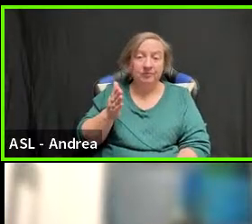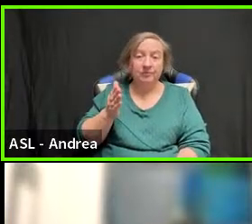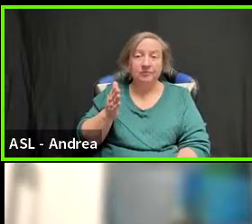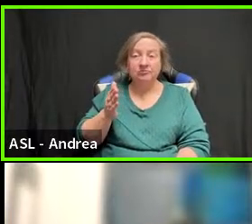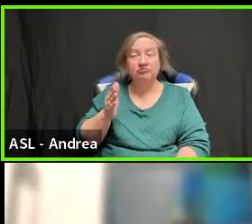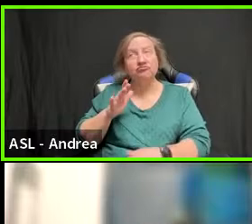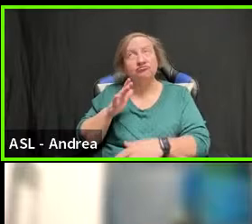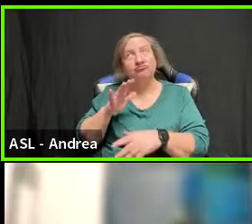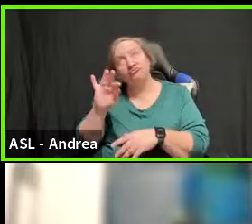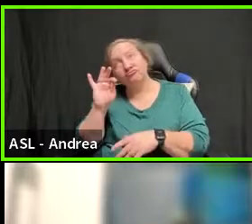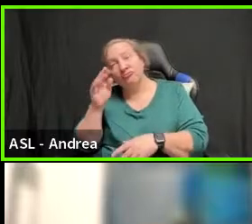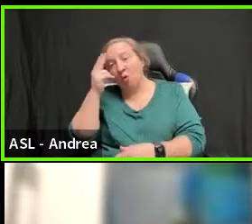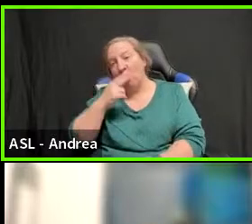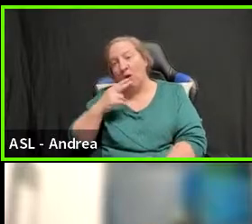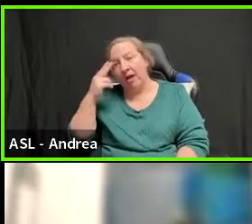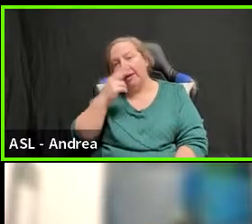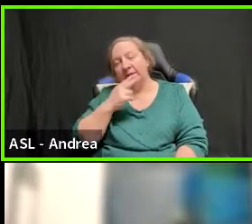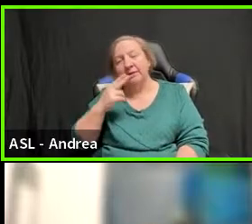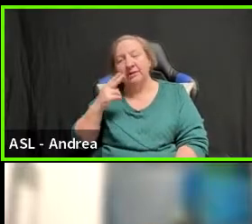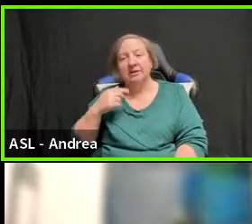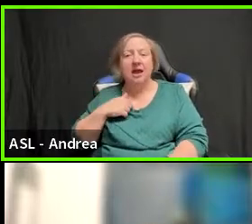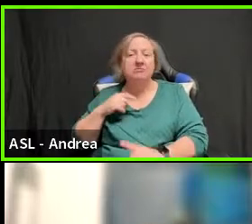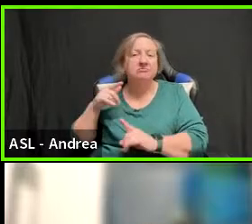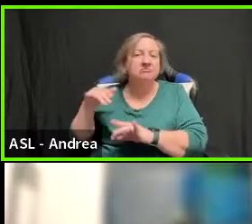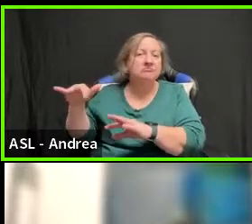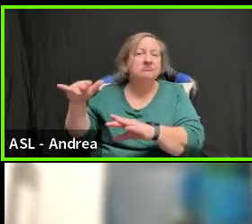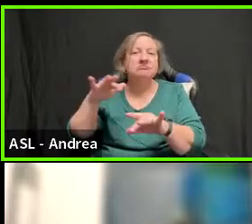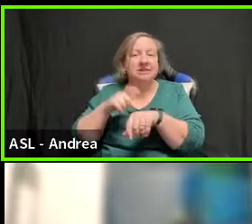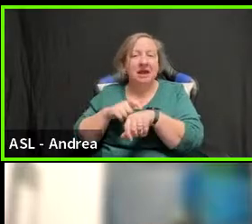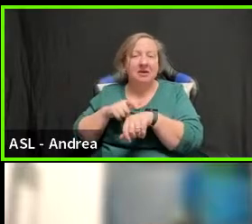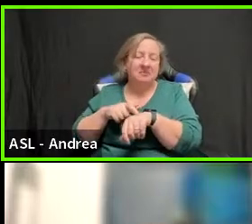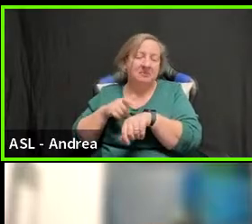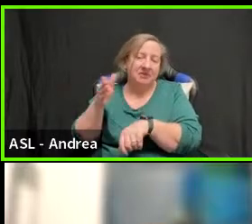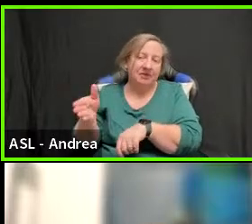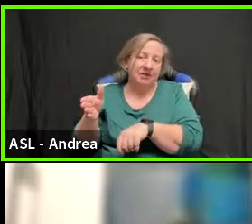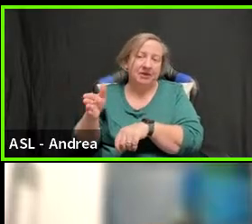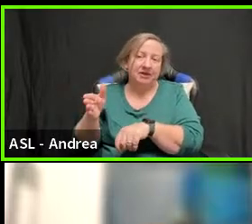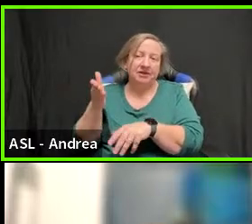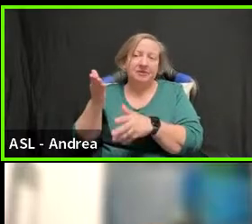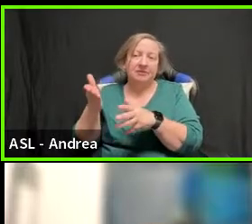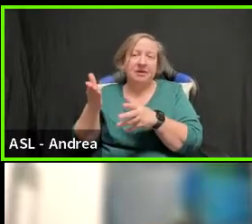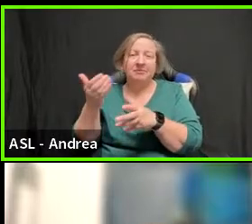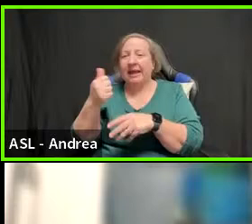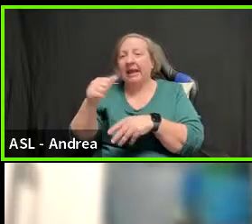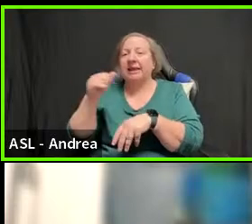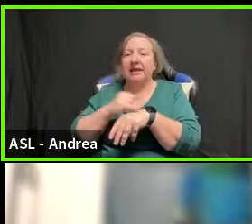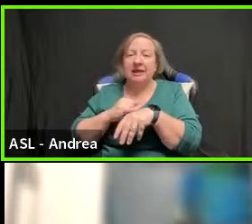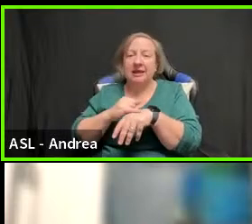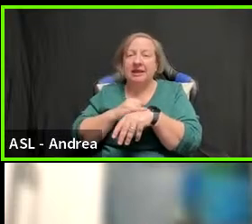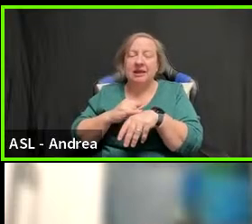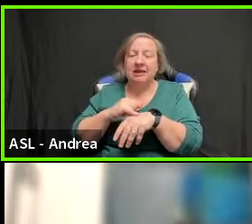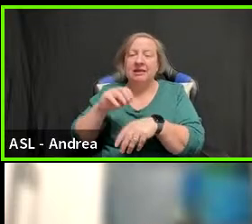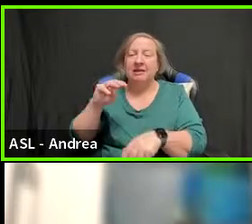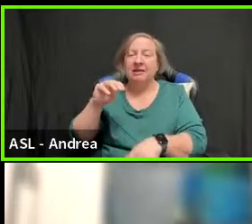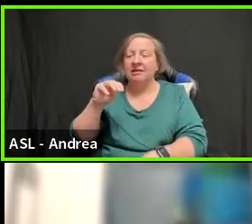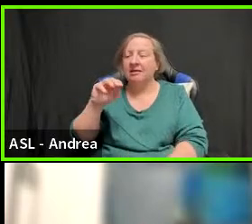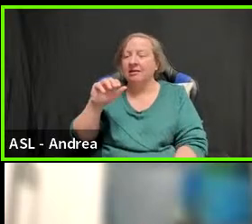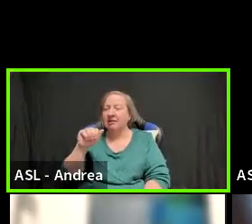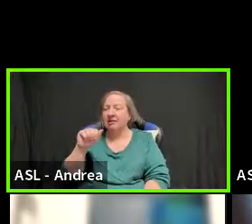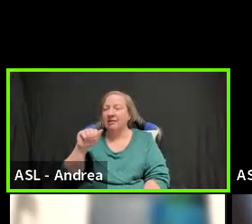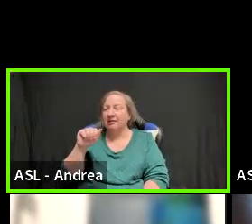Hawaii, as I've spent a lot of time over there, and again, probably any island, but Molokai probably would be the best because